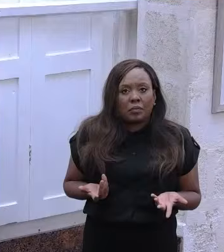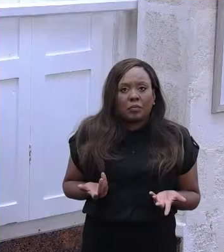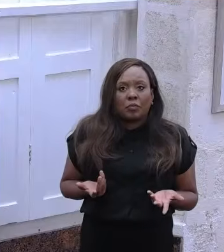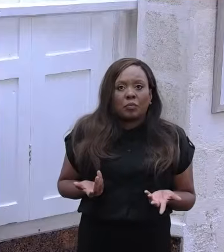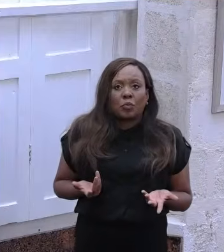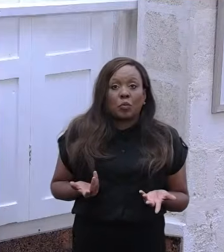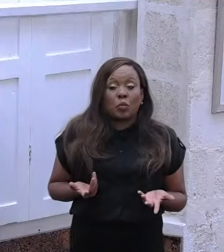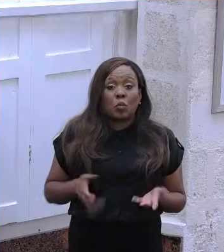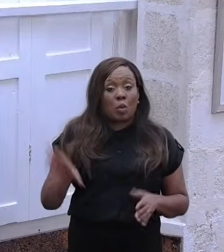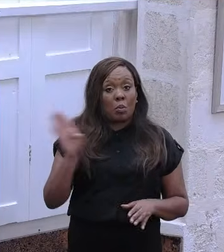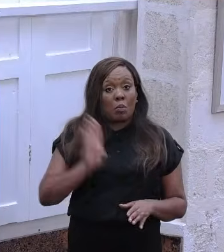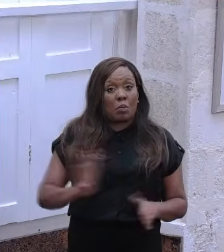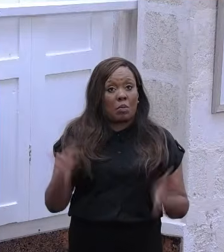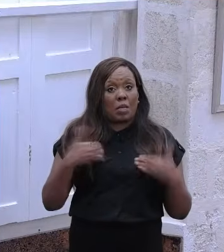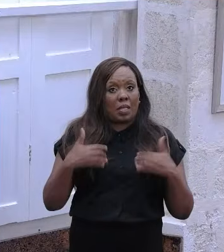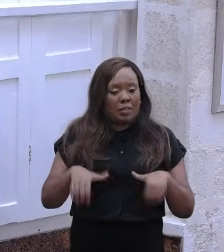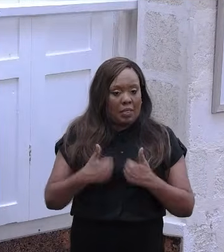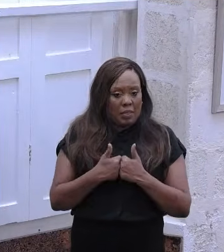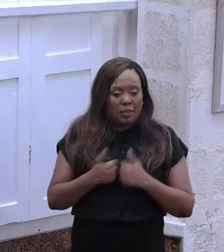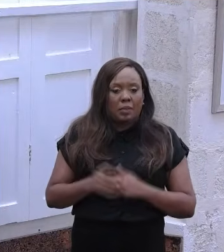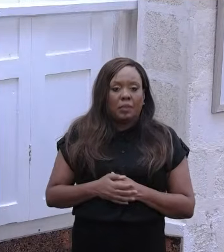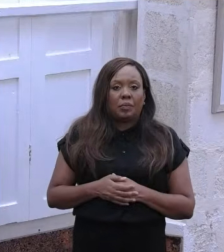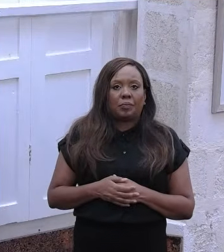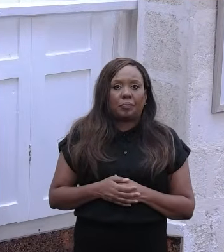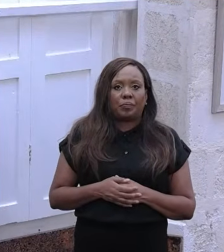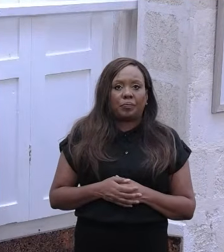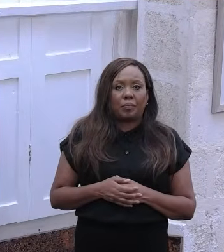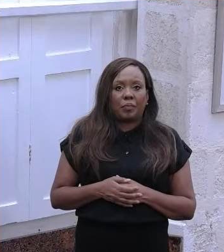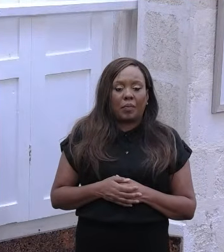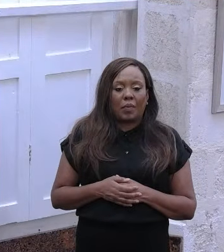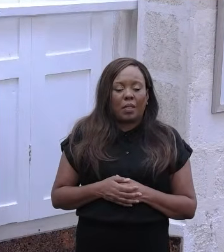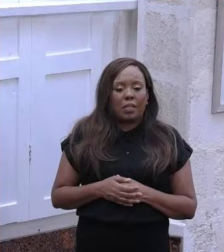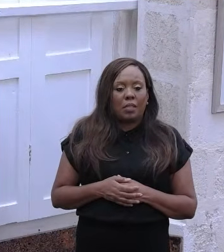who are coming to build hotels do not want to wait 3 years while